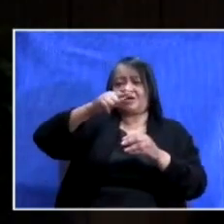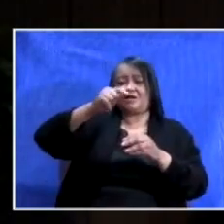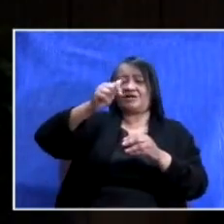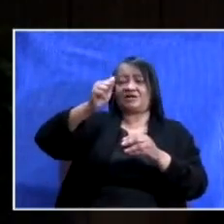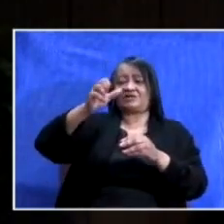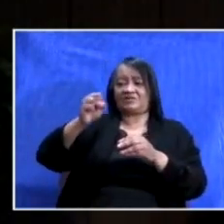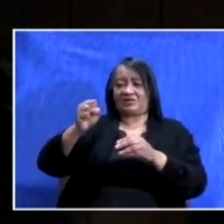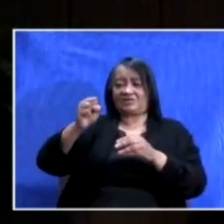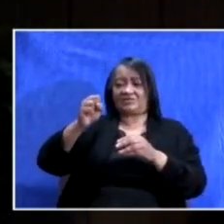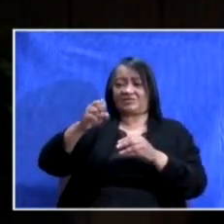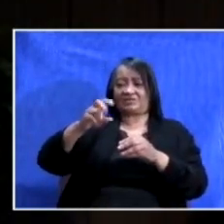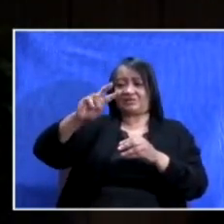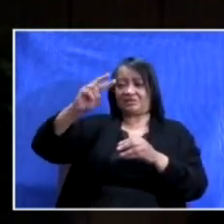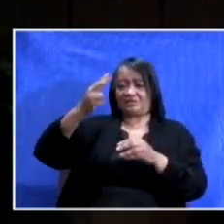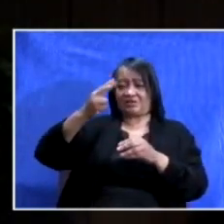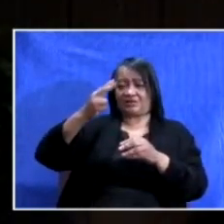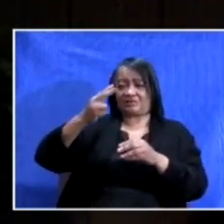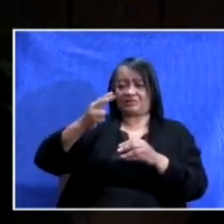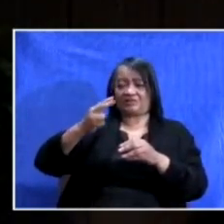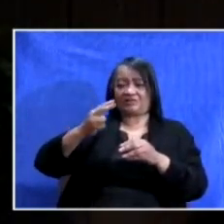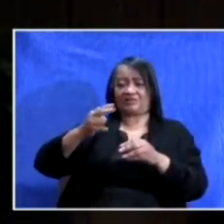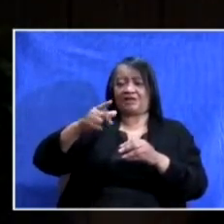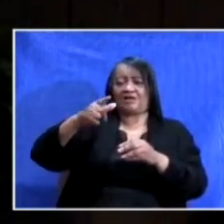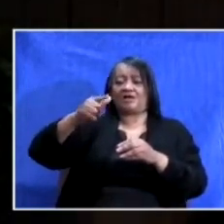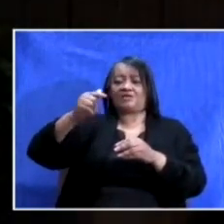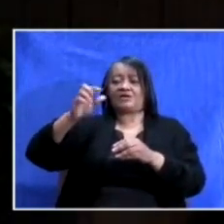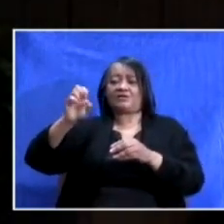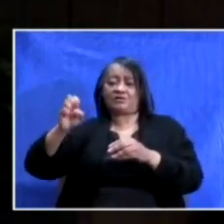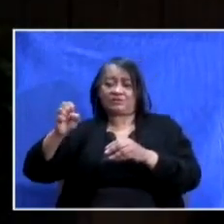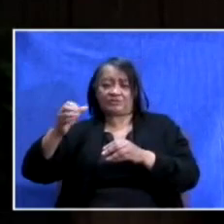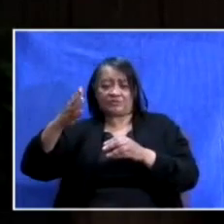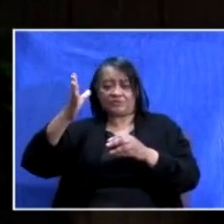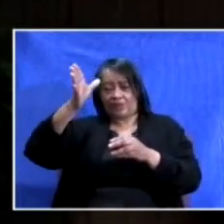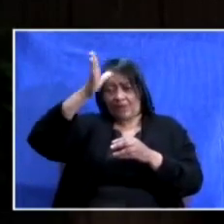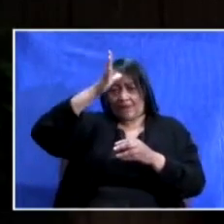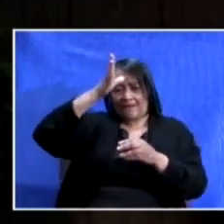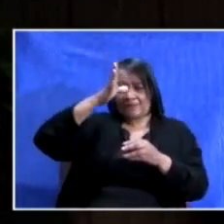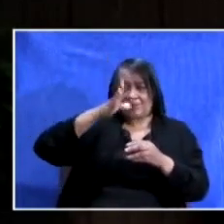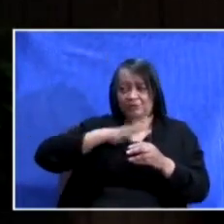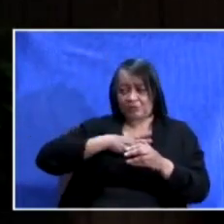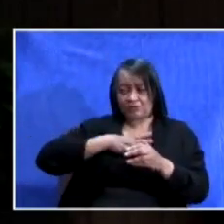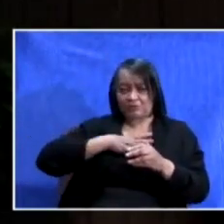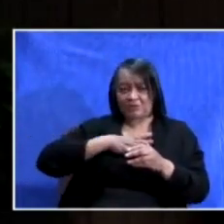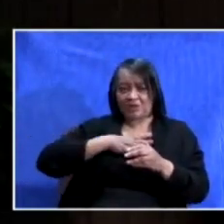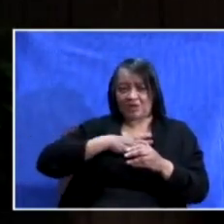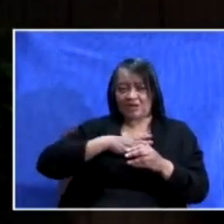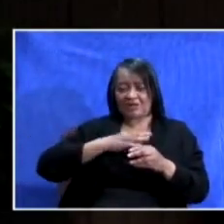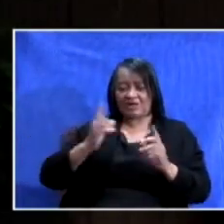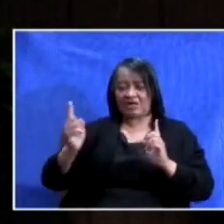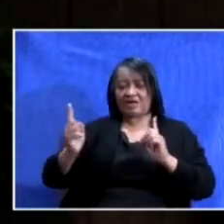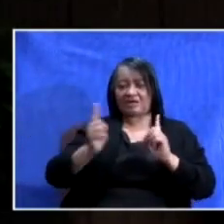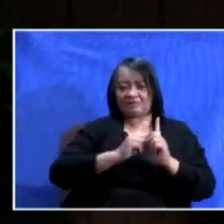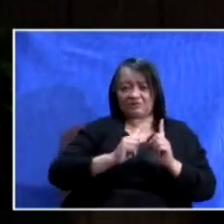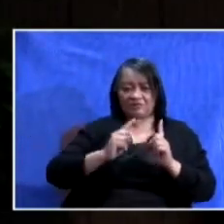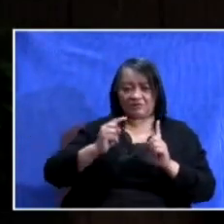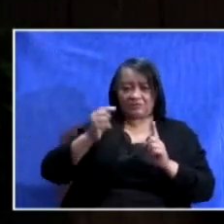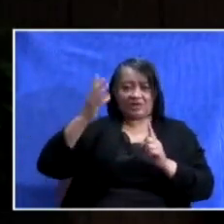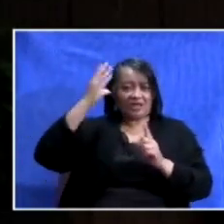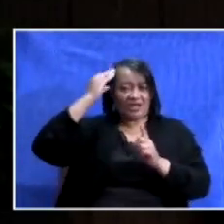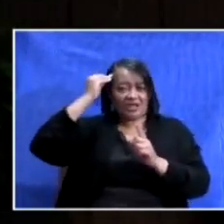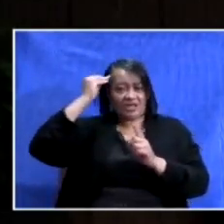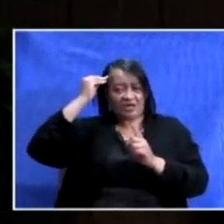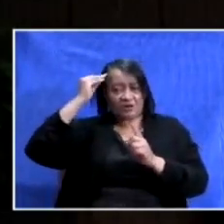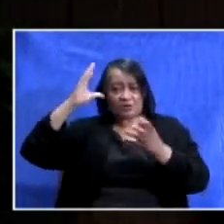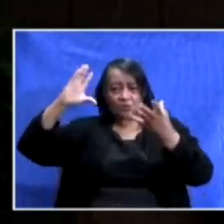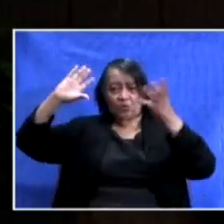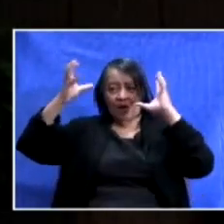Street, and there was some man whose hair was disheveled, street person, out of his mind,